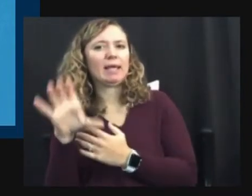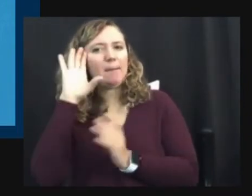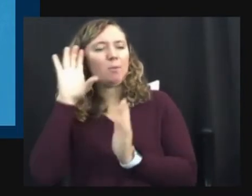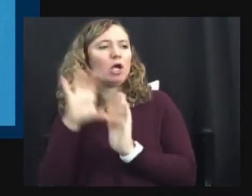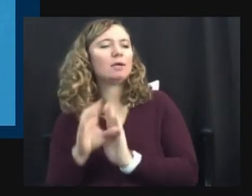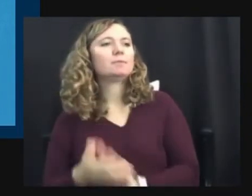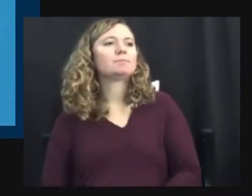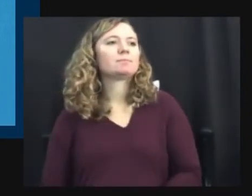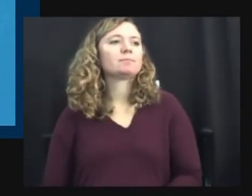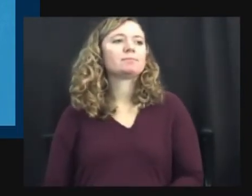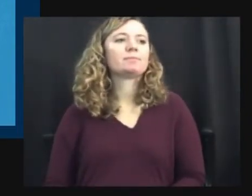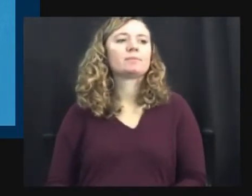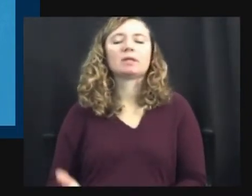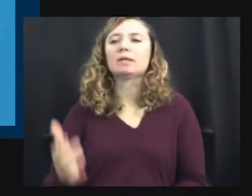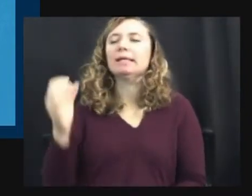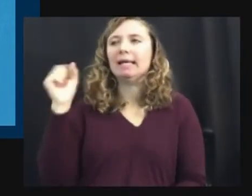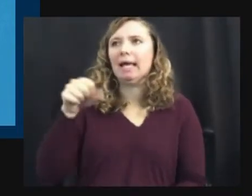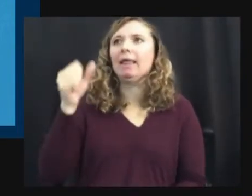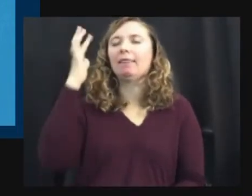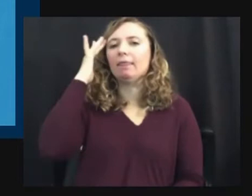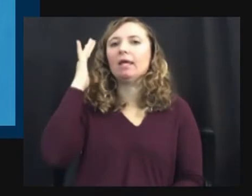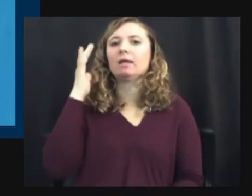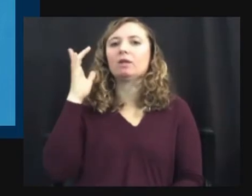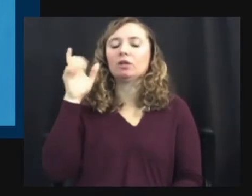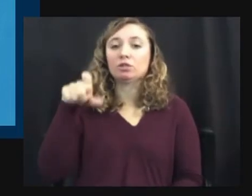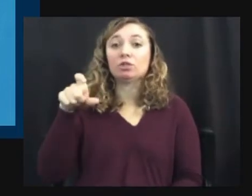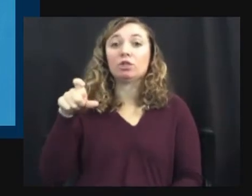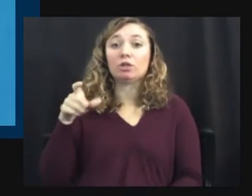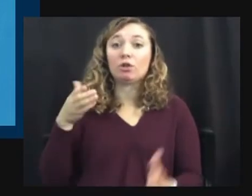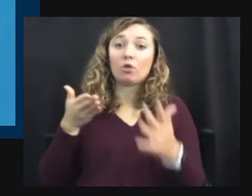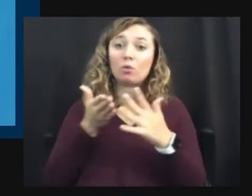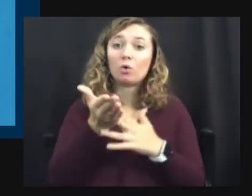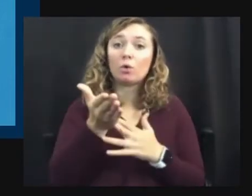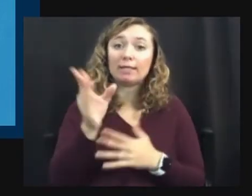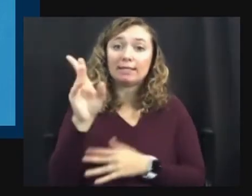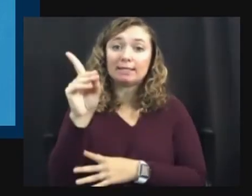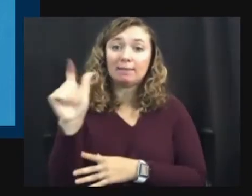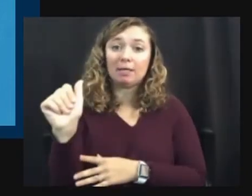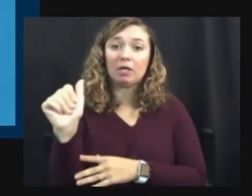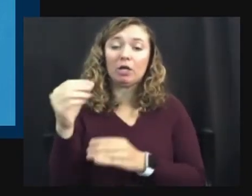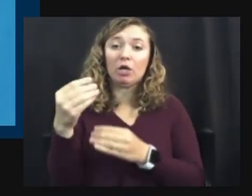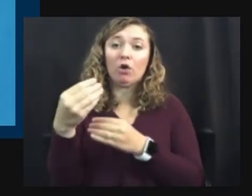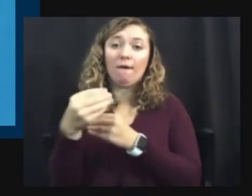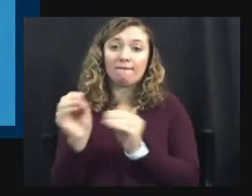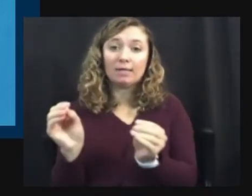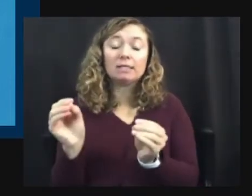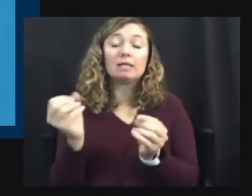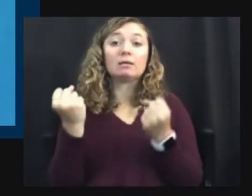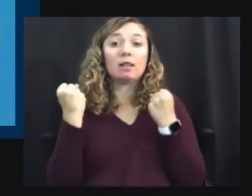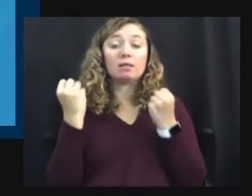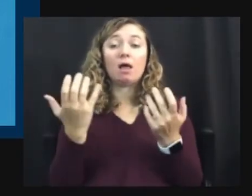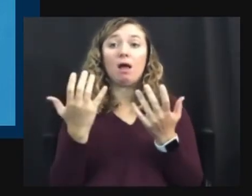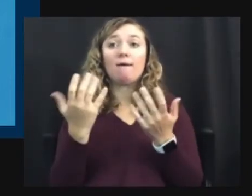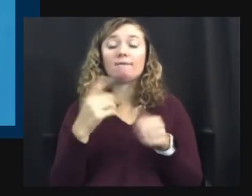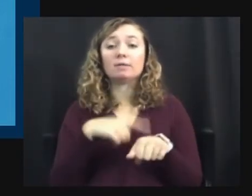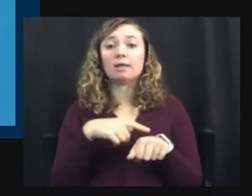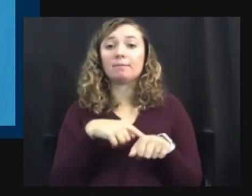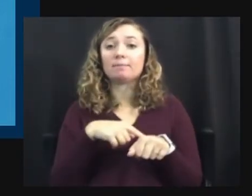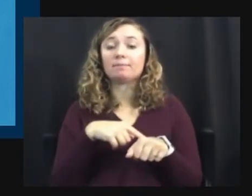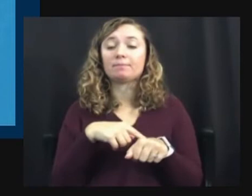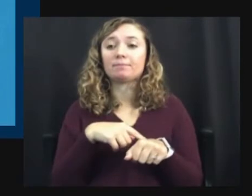should go through the disability office. A lot of the time, disabled students